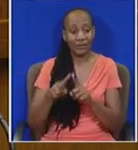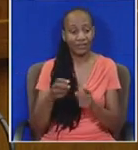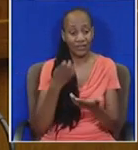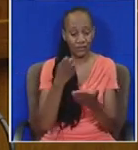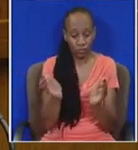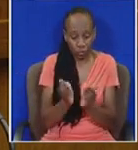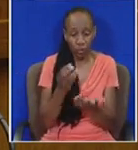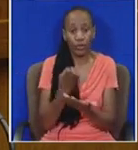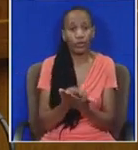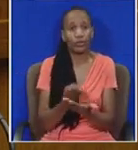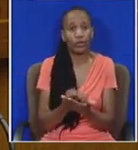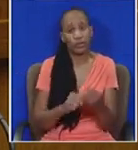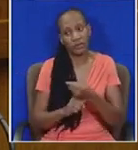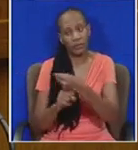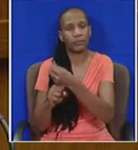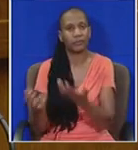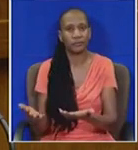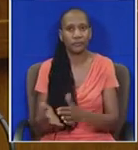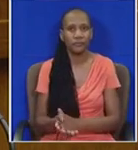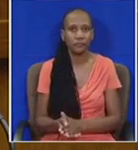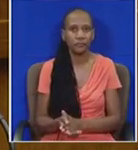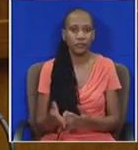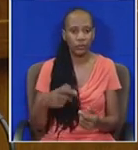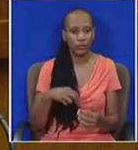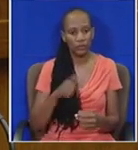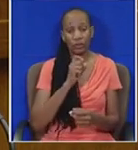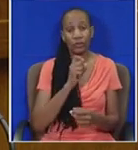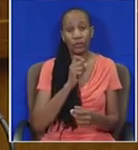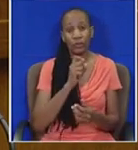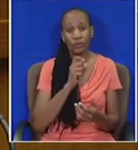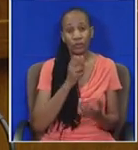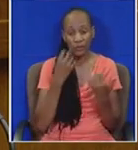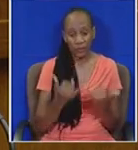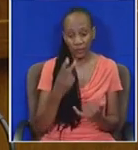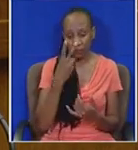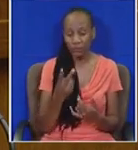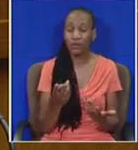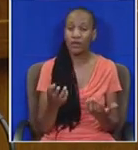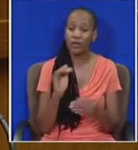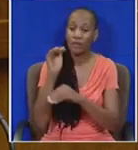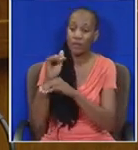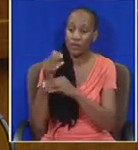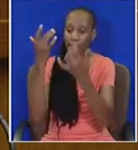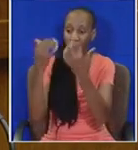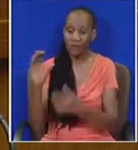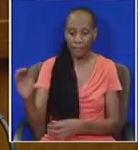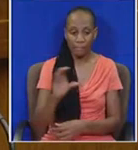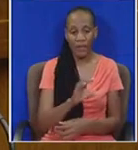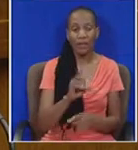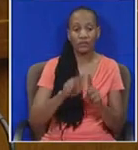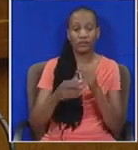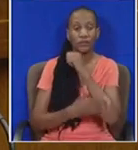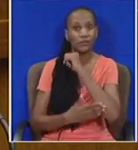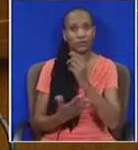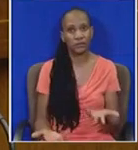economies. This is evidenced by the portfolio and flow of foreign direct investment. The Honorable President,